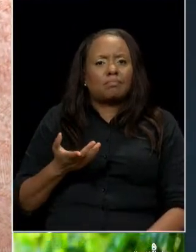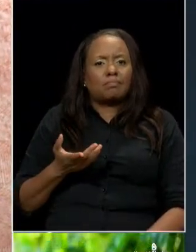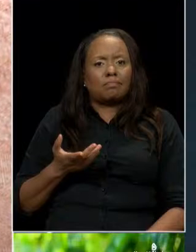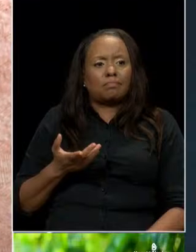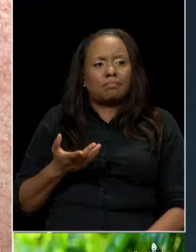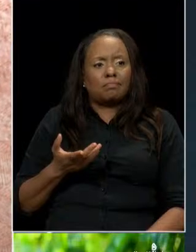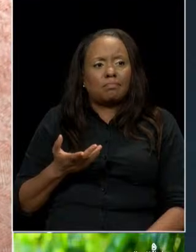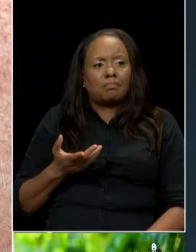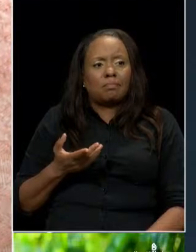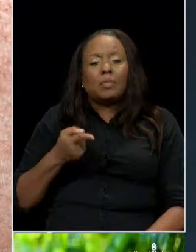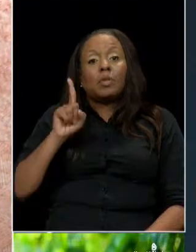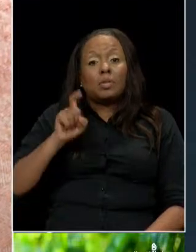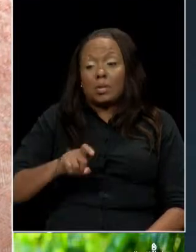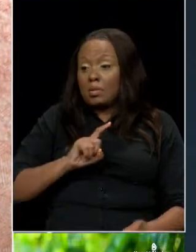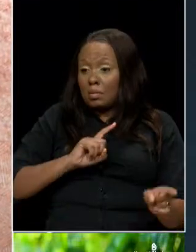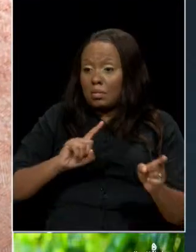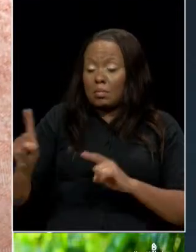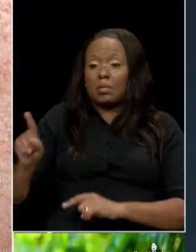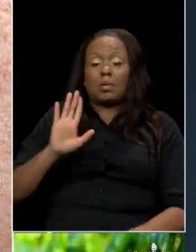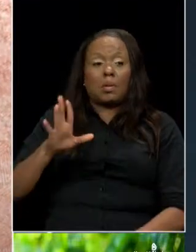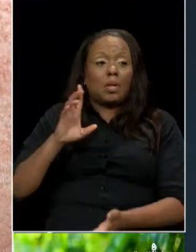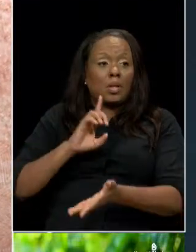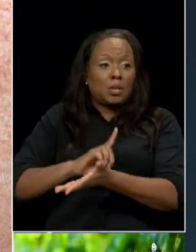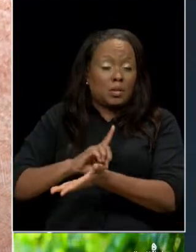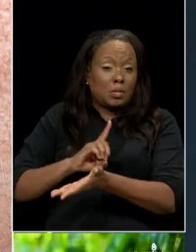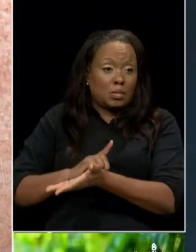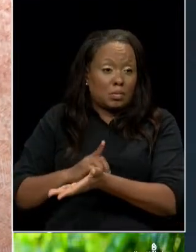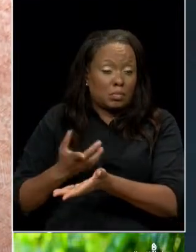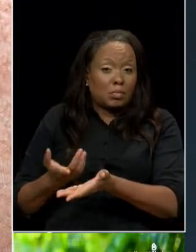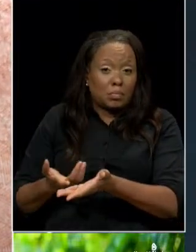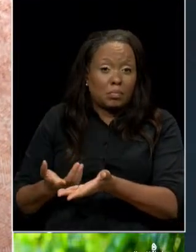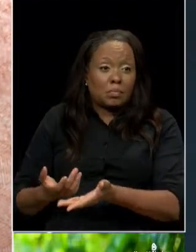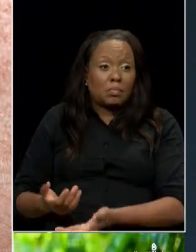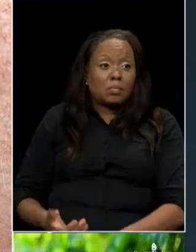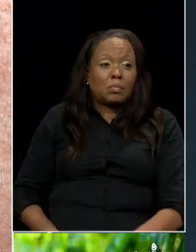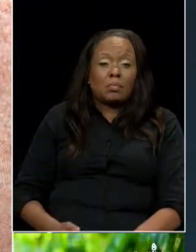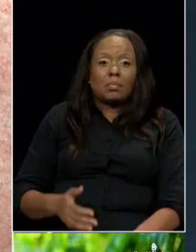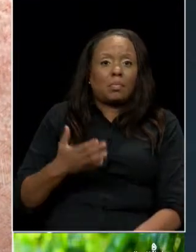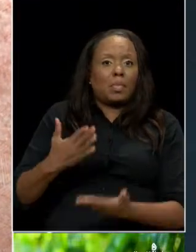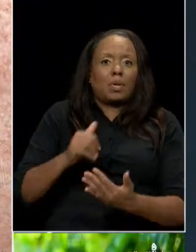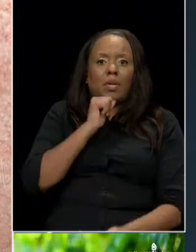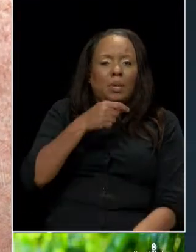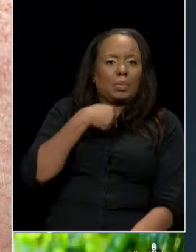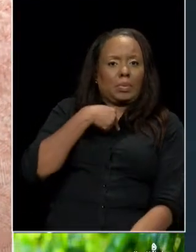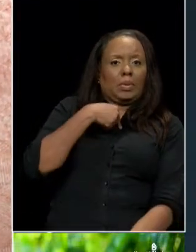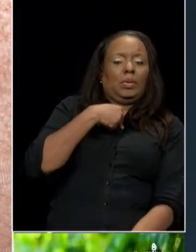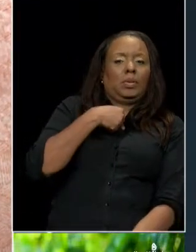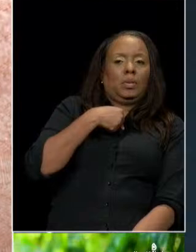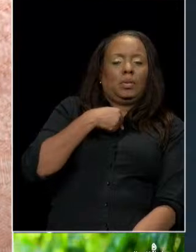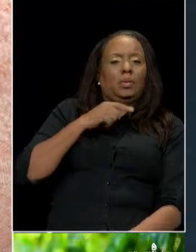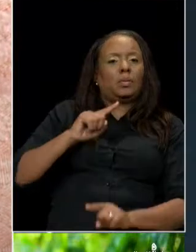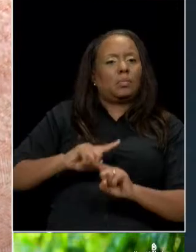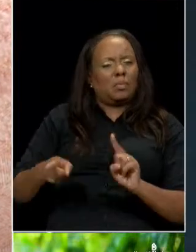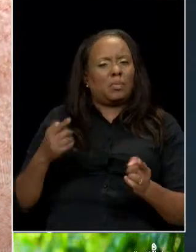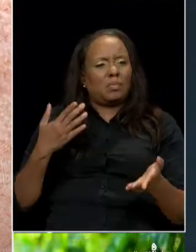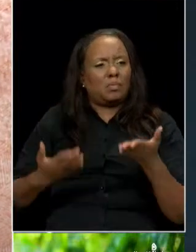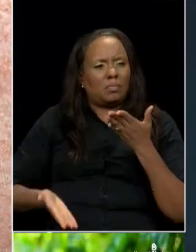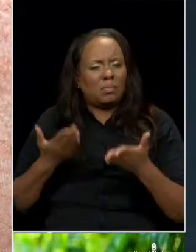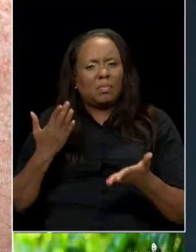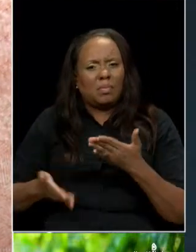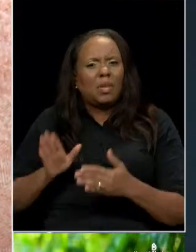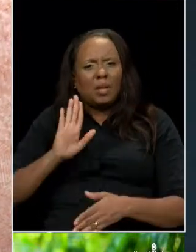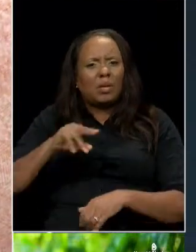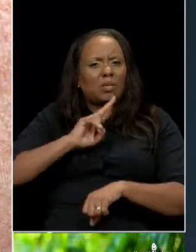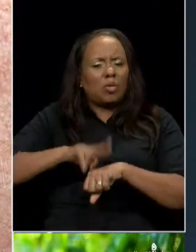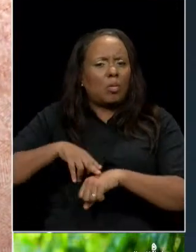and you should speak to your GP. It wouldn't necessarily be myself, but based on how it sounds, randomly, something that the general